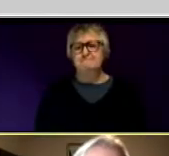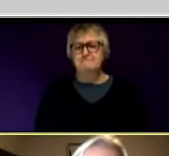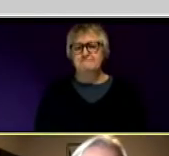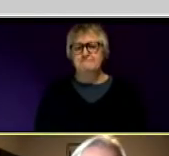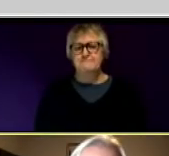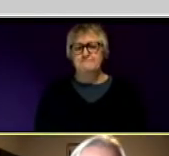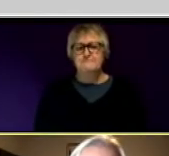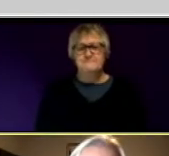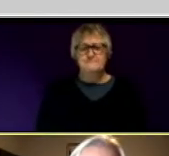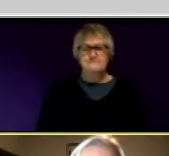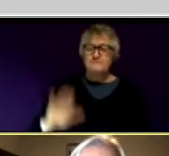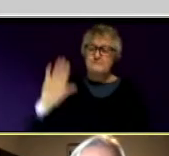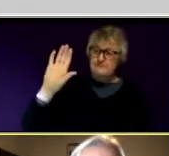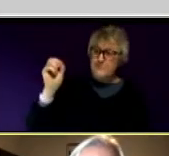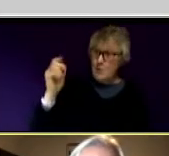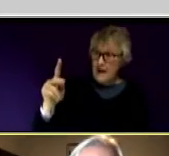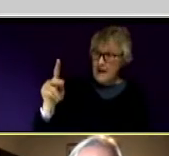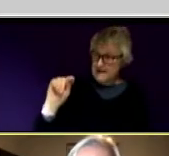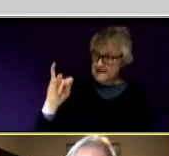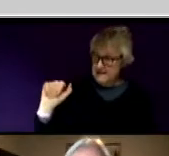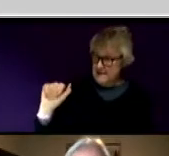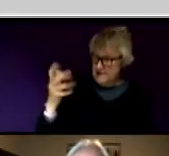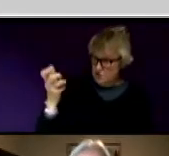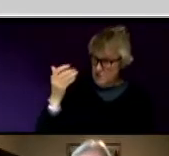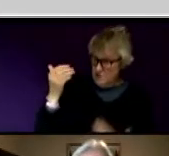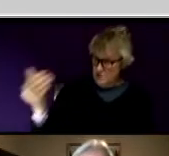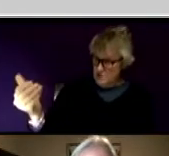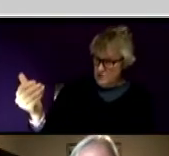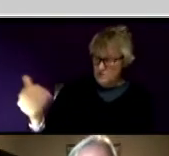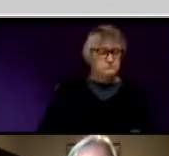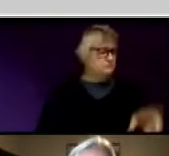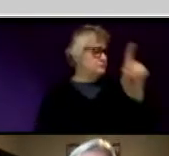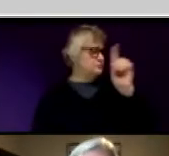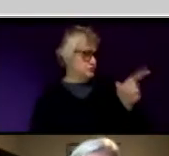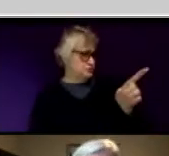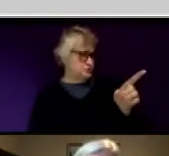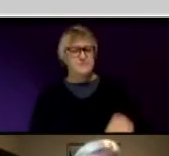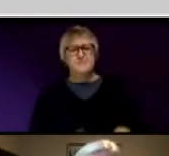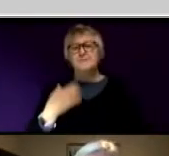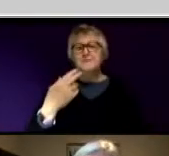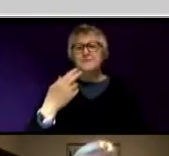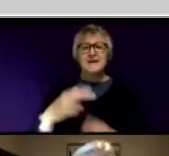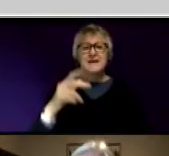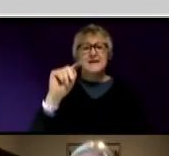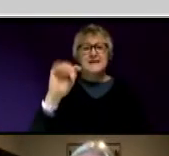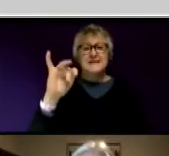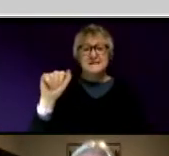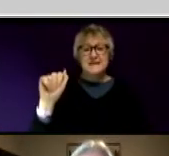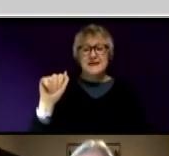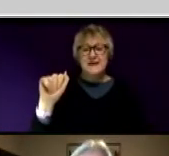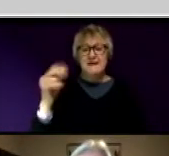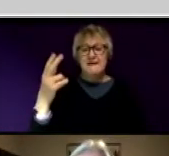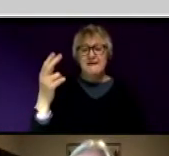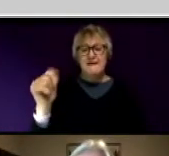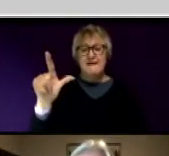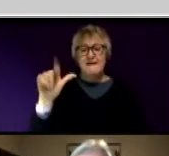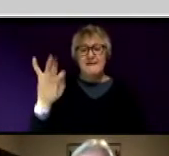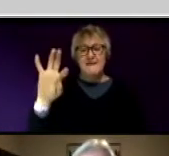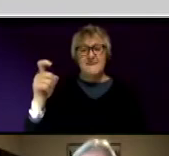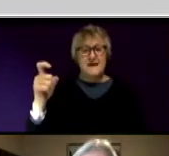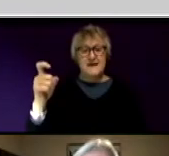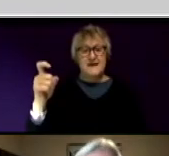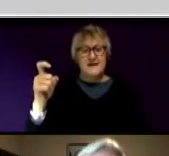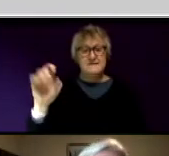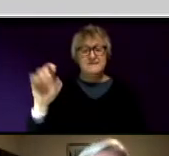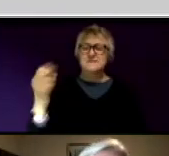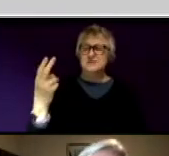Okay, Tia, do you want to go? Sure. My name is Tia Palafox. My pronouns are she, her. I